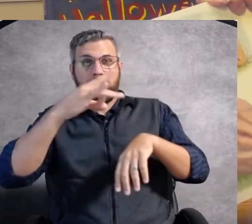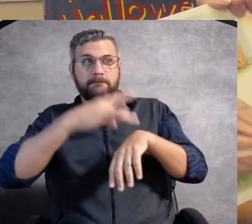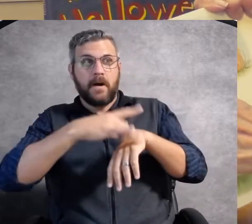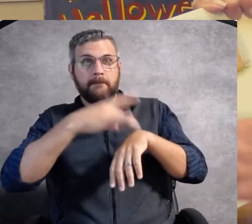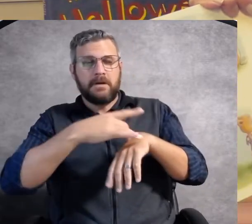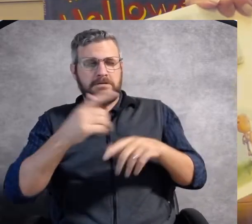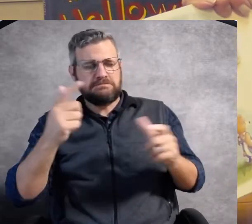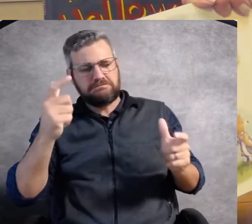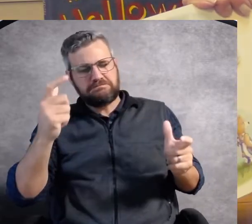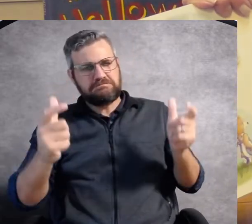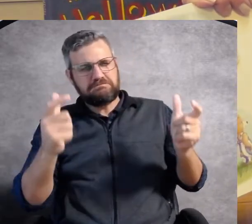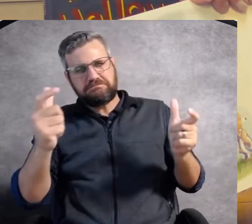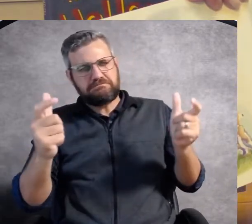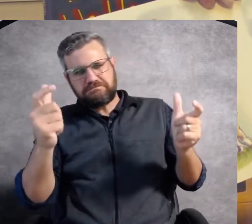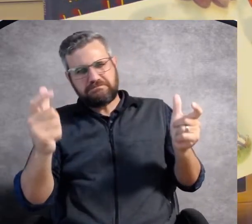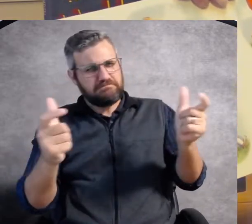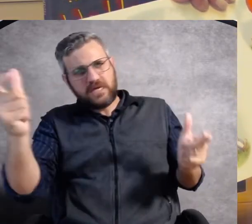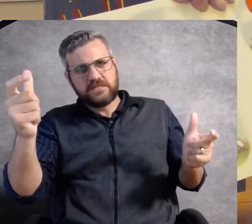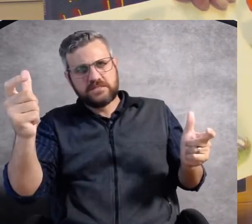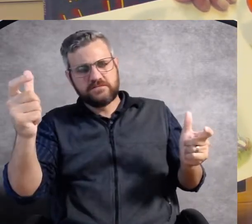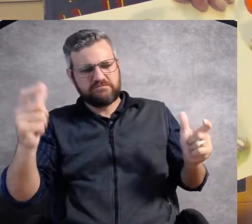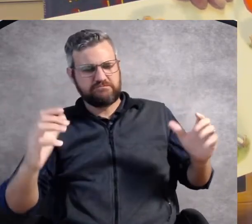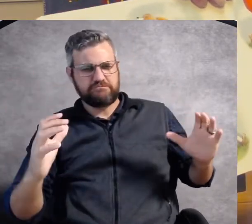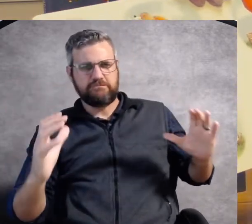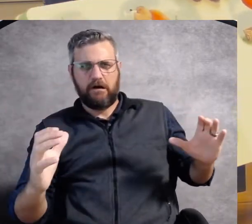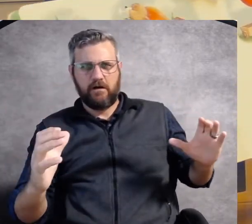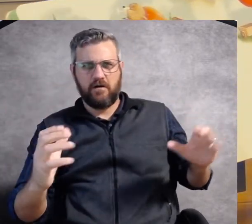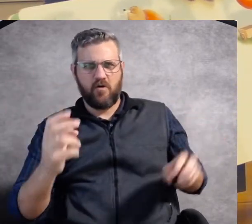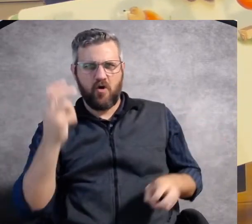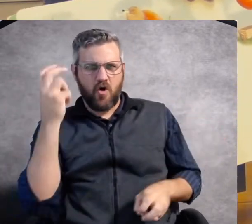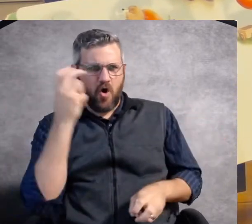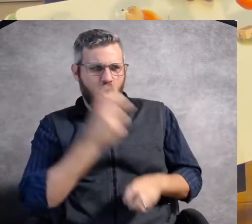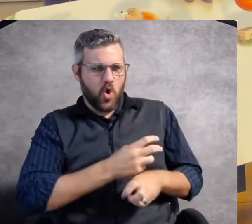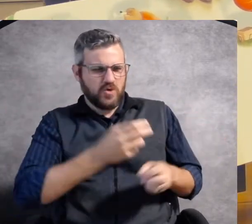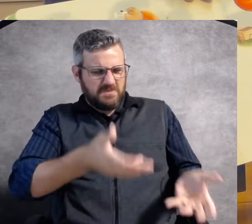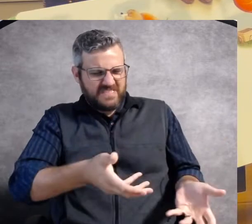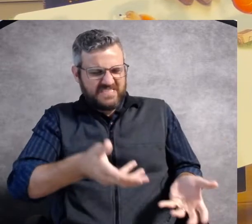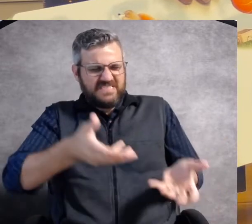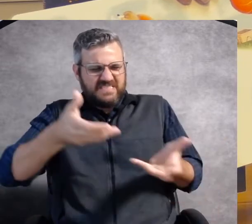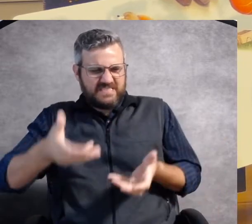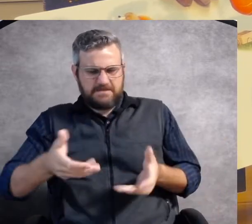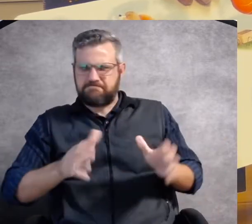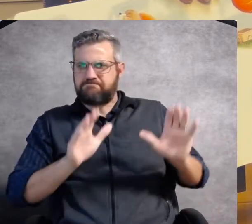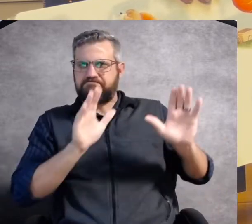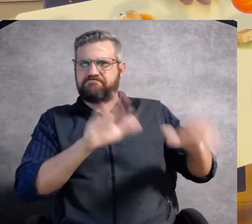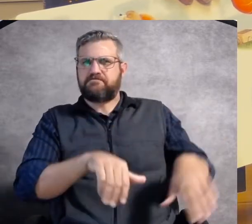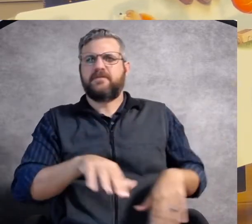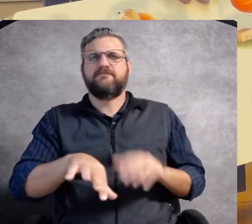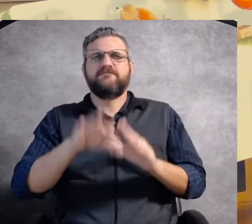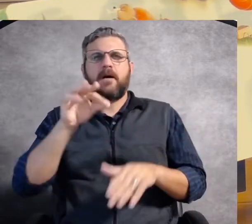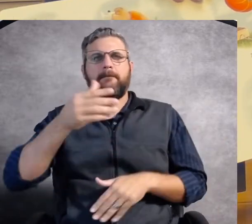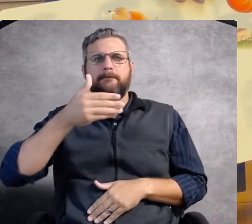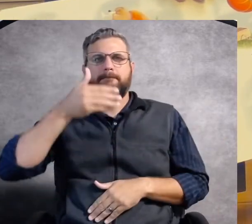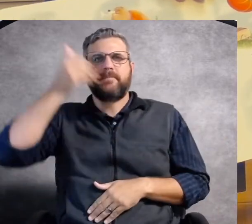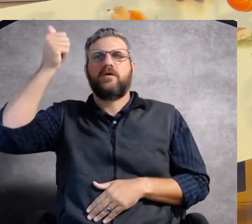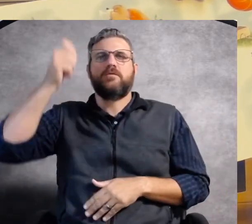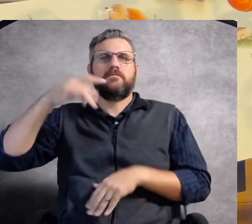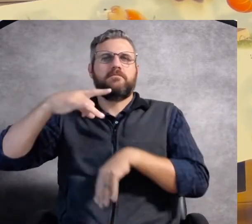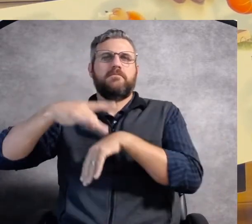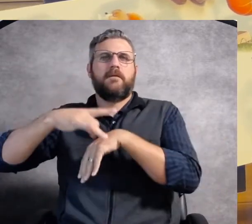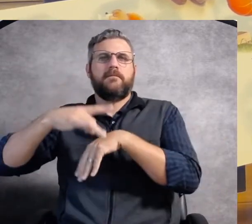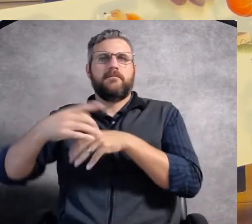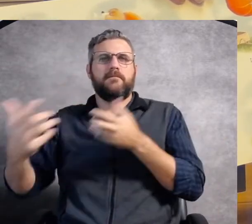Here's a great big pumpkin, the biggest in the patch. It's awfully hard to lift, though let's find a